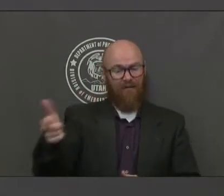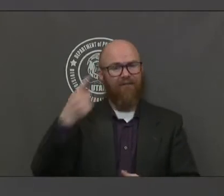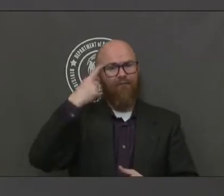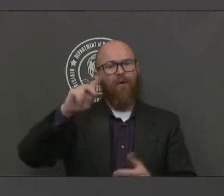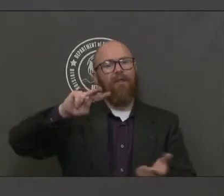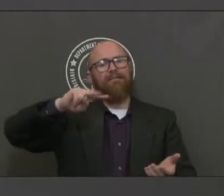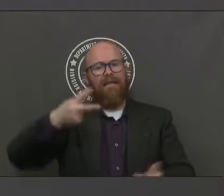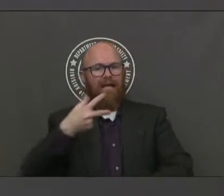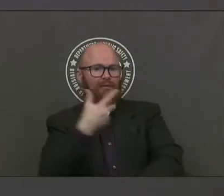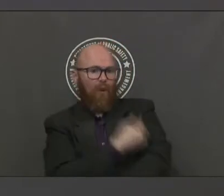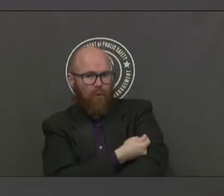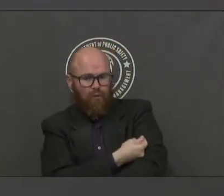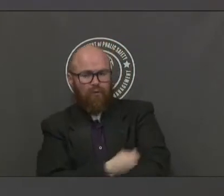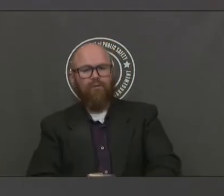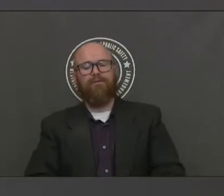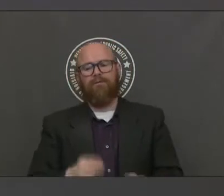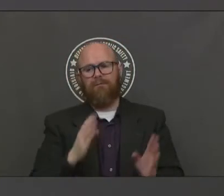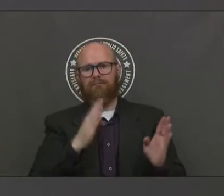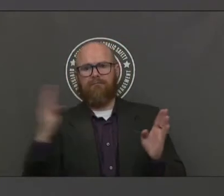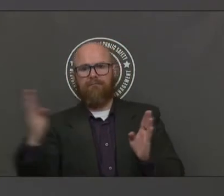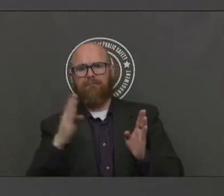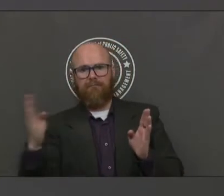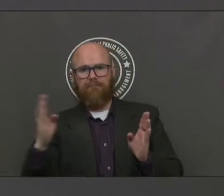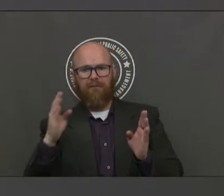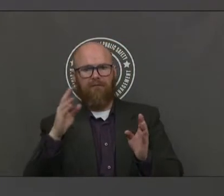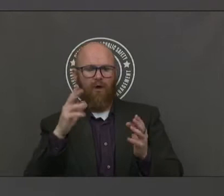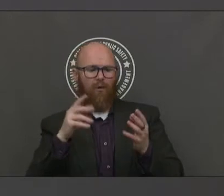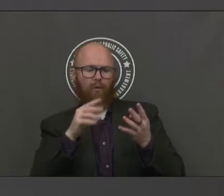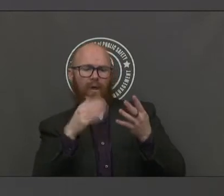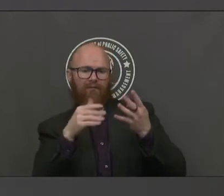dose and get 10 to 14 days beyond that, right?